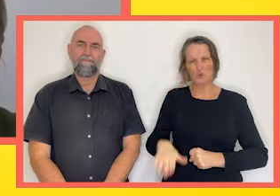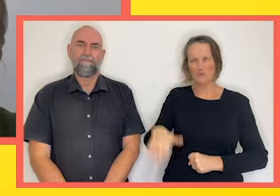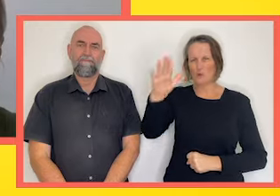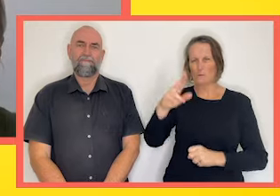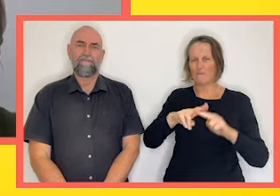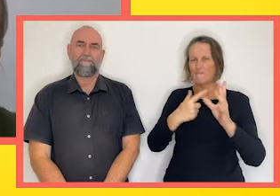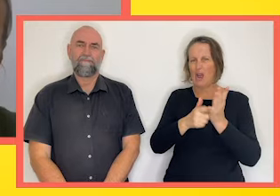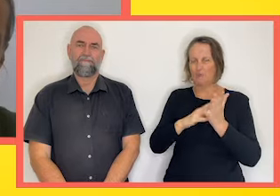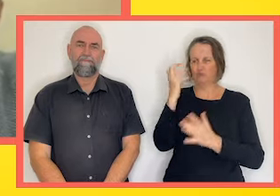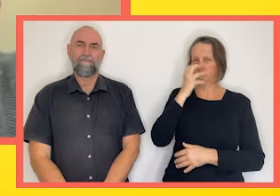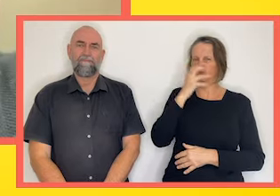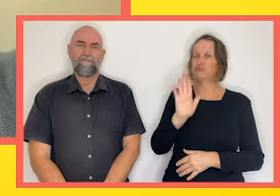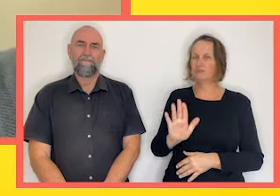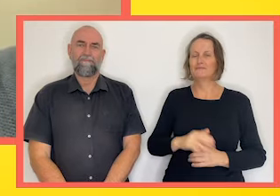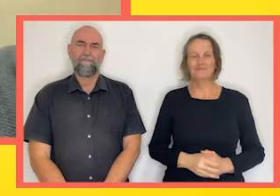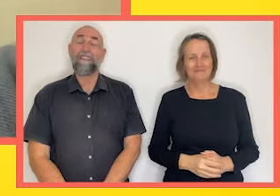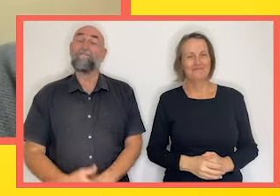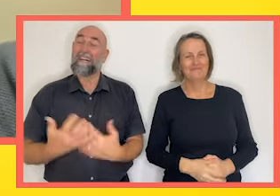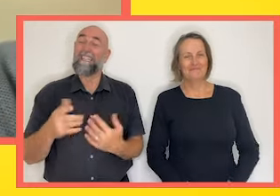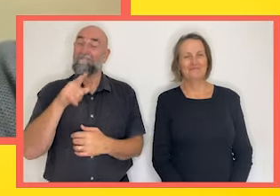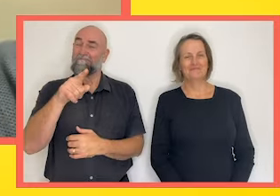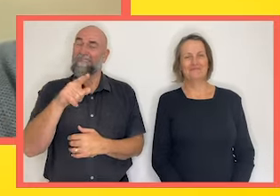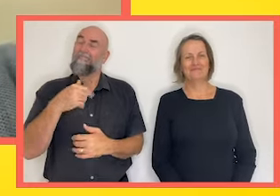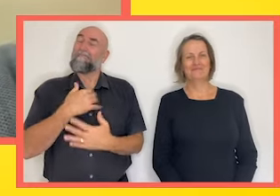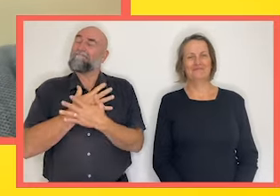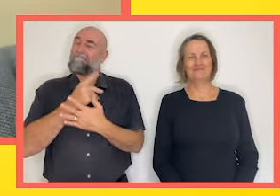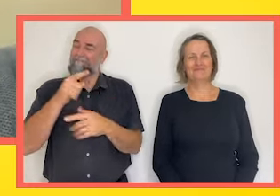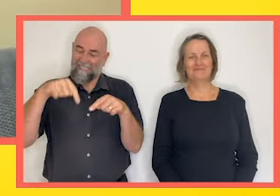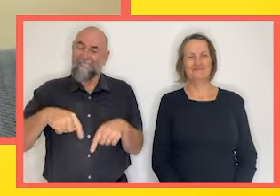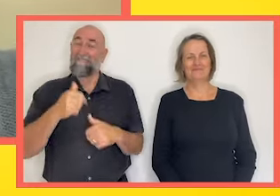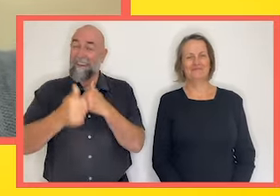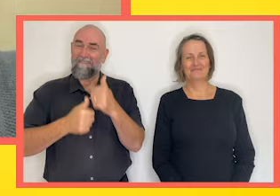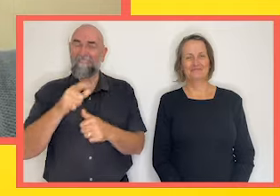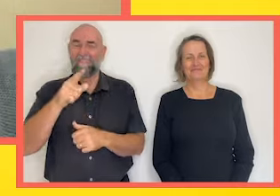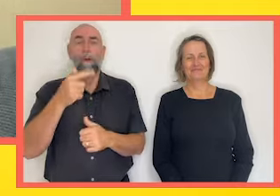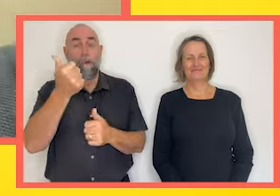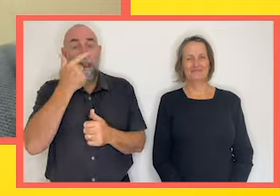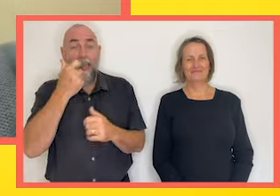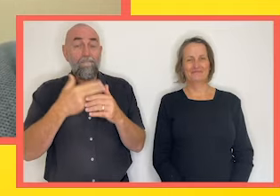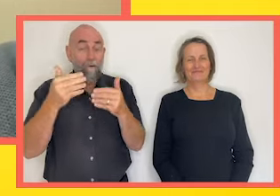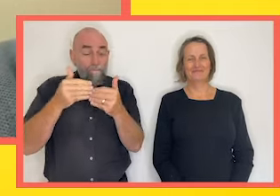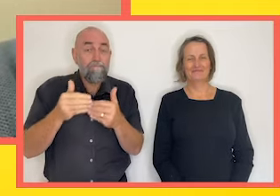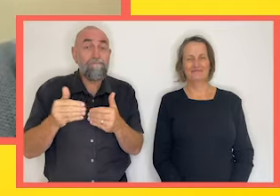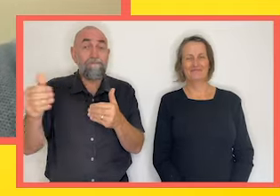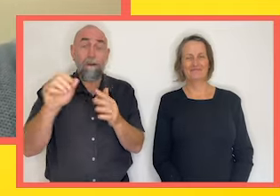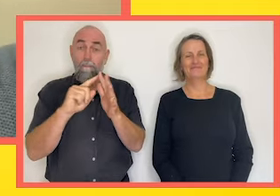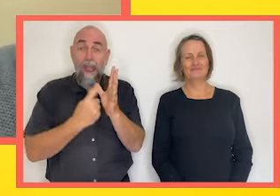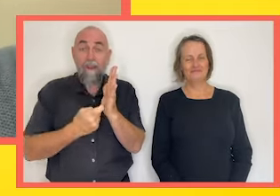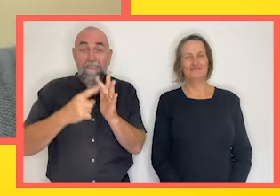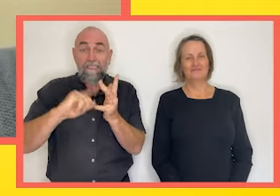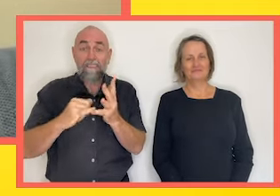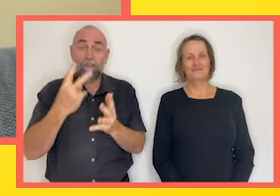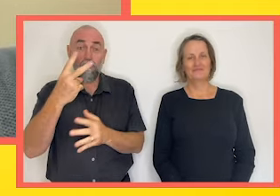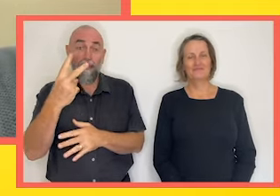Mate, well, you're a favourite here at the at You Little Ripper. Good luck for your pathway through Paris in